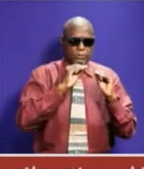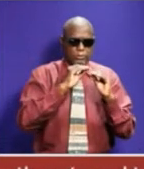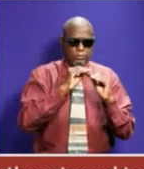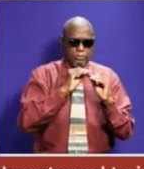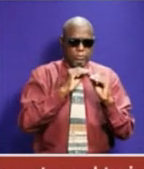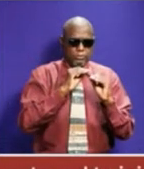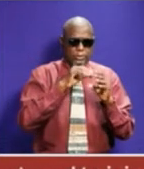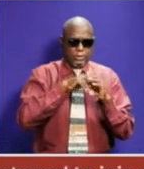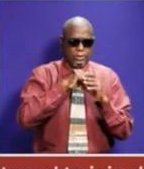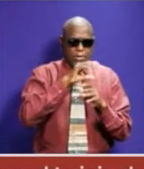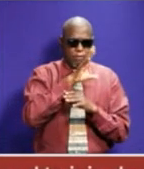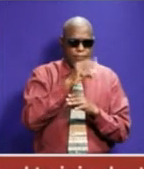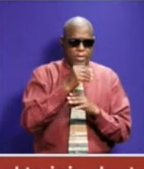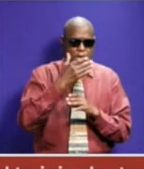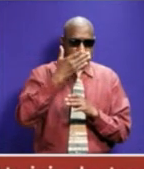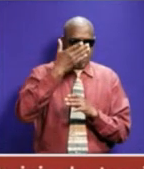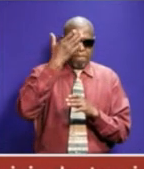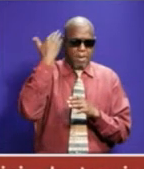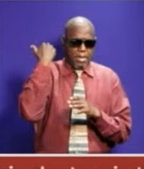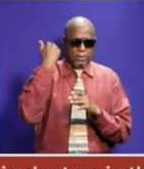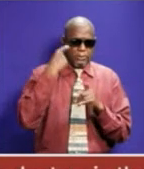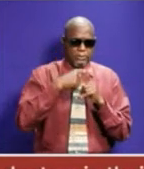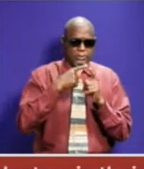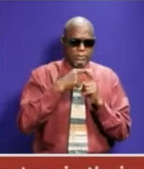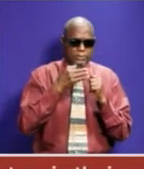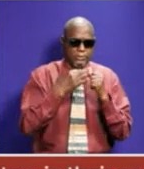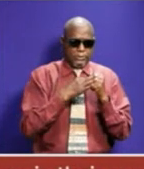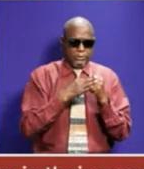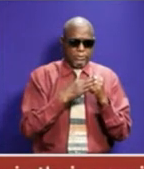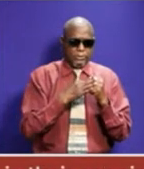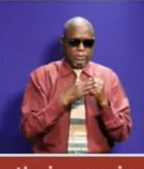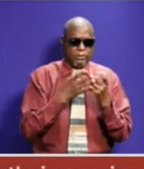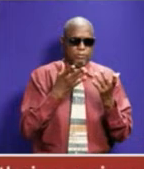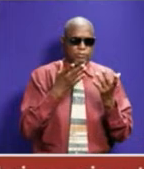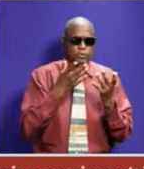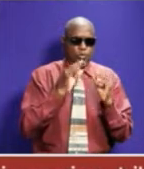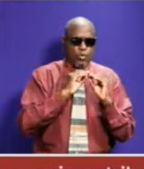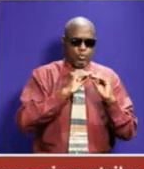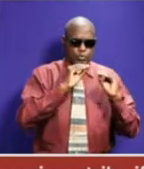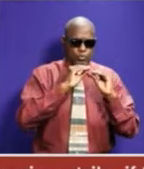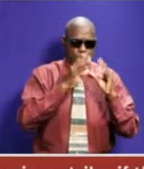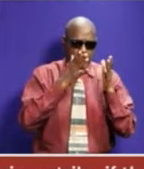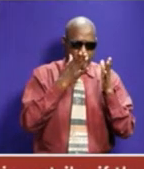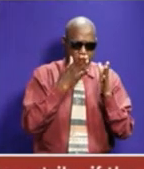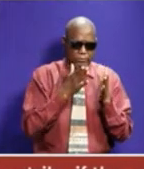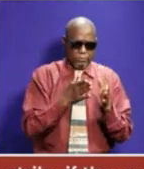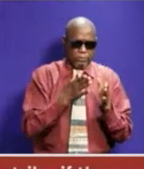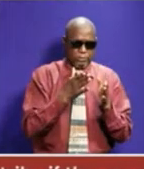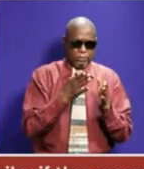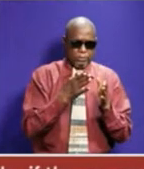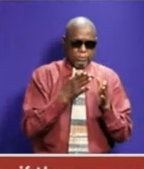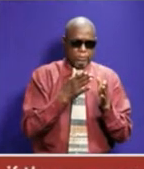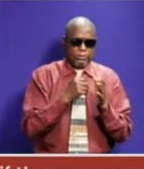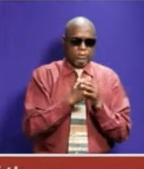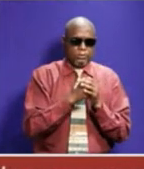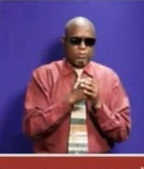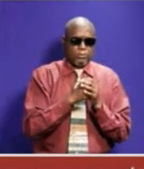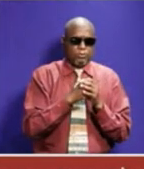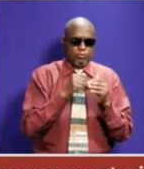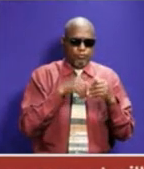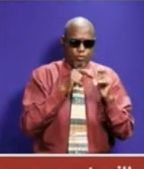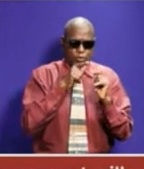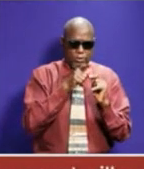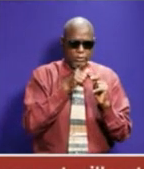accessibility over the past 8 years. This is according to coach instructor Stephen Ochola, who has said that thanks to the Football Kenya